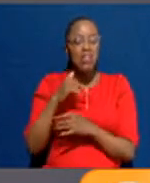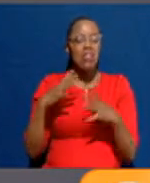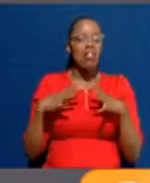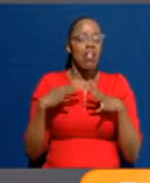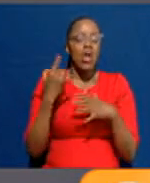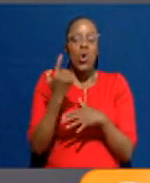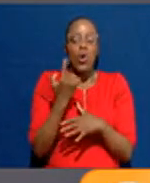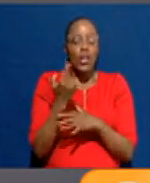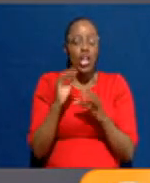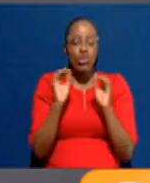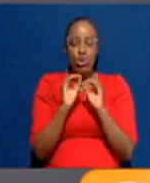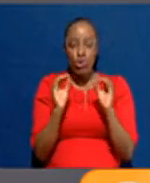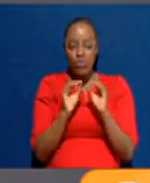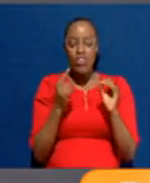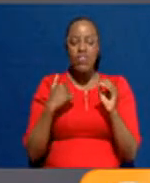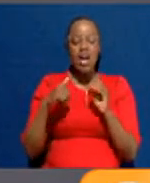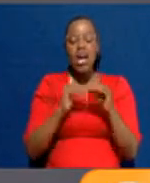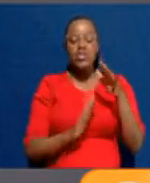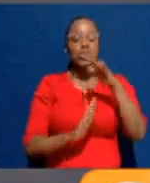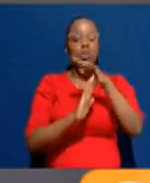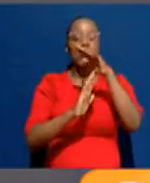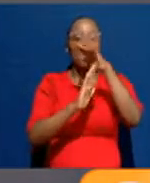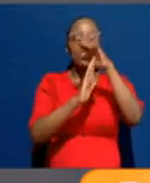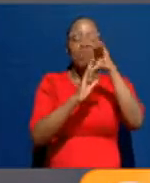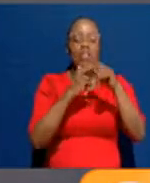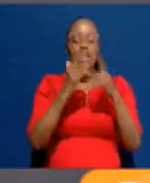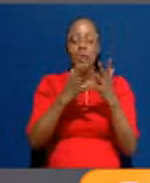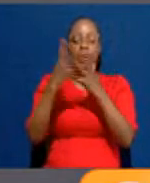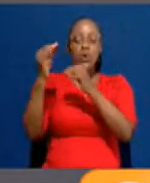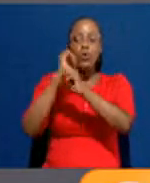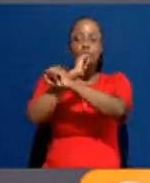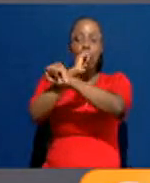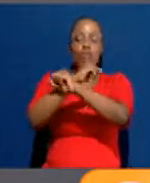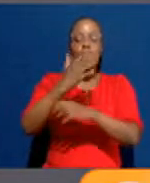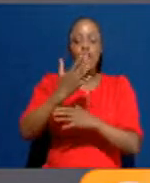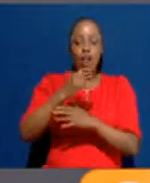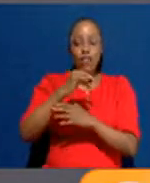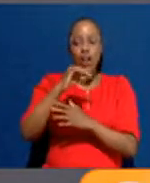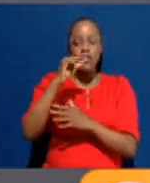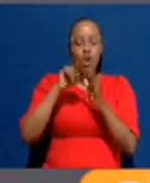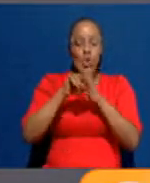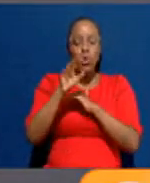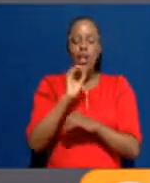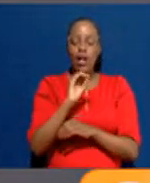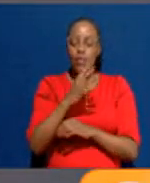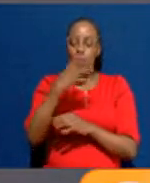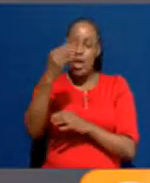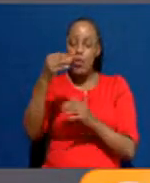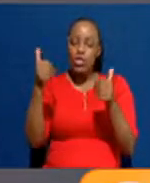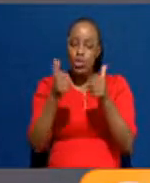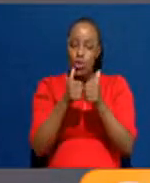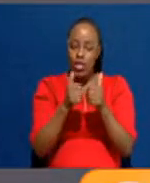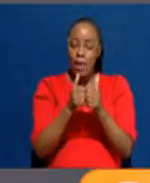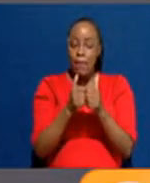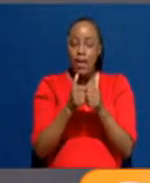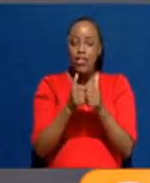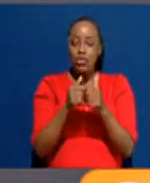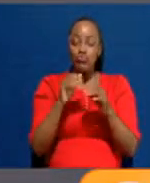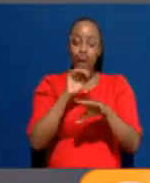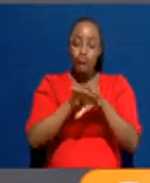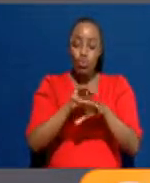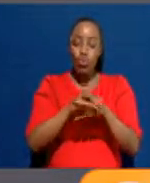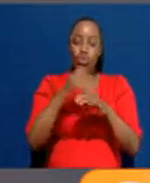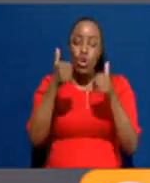that tuko juu, tunaenda maybe kudefend goals zetu, no, tunaenda again kuipatia a good goal